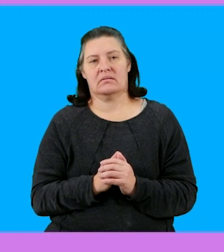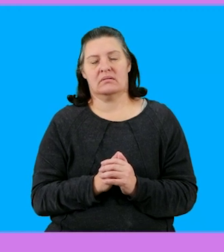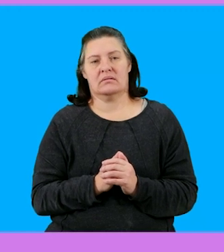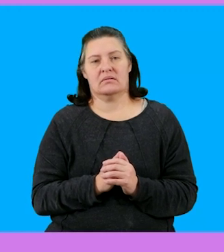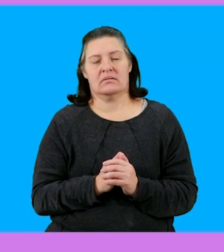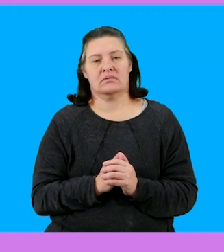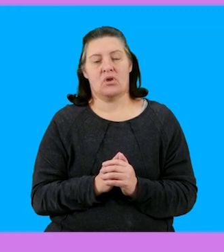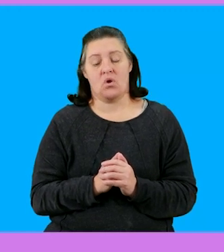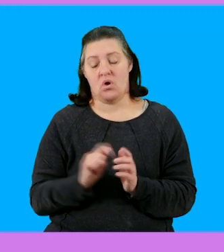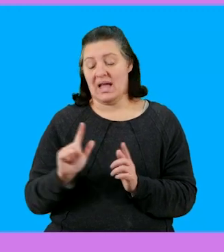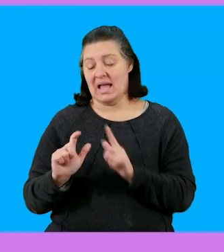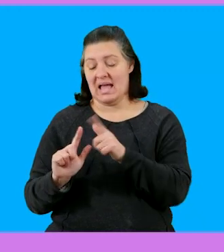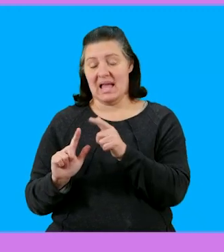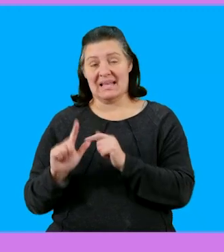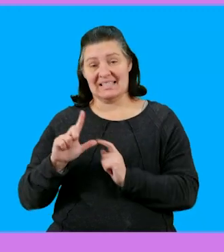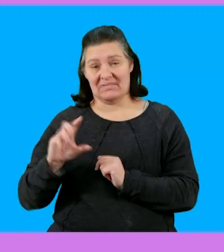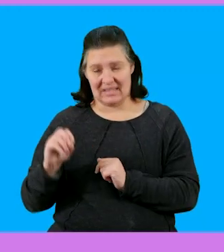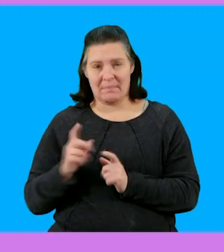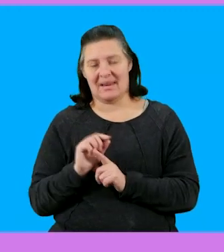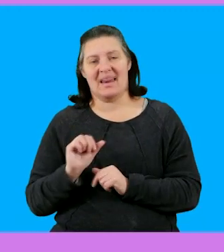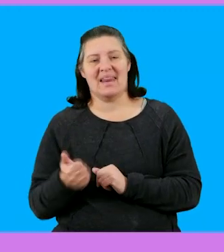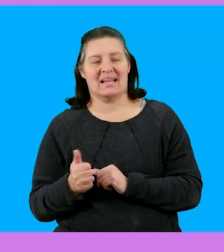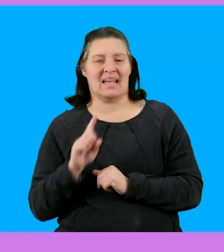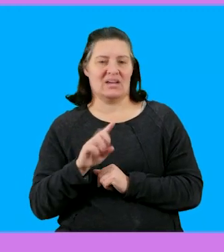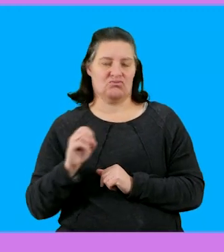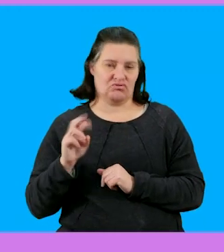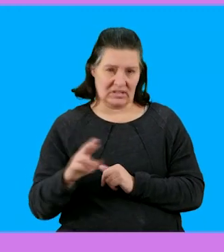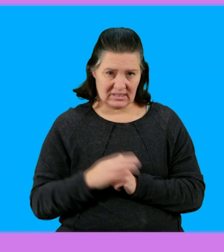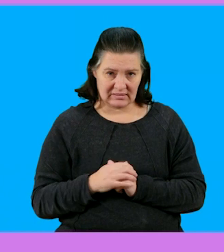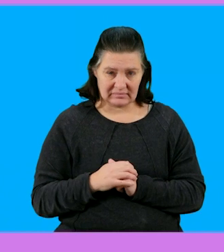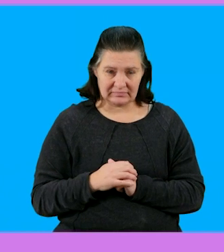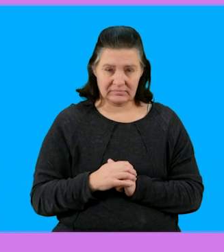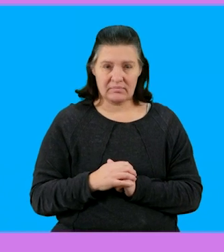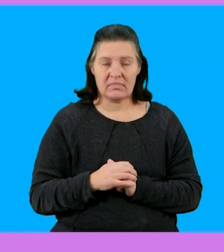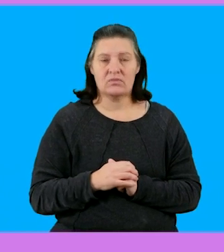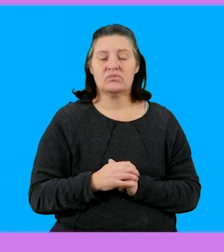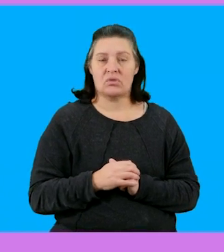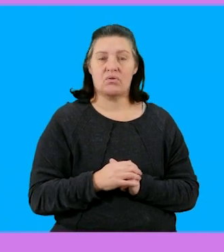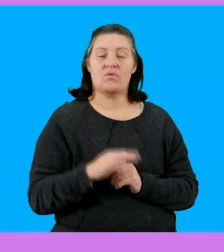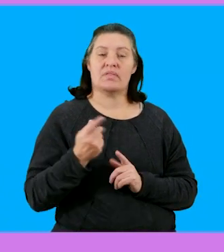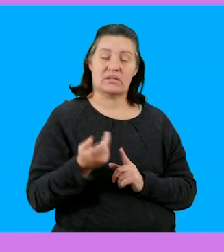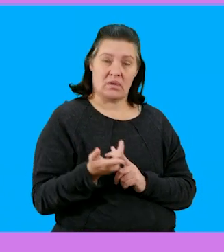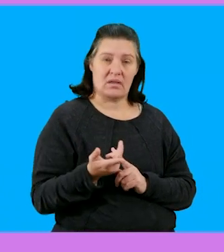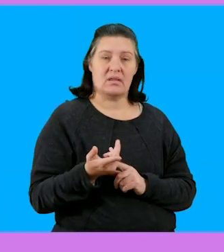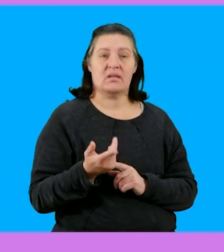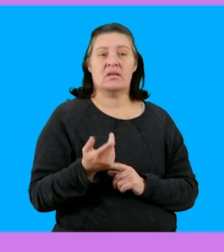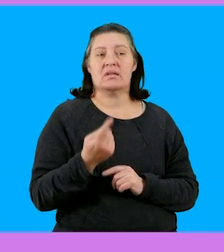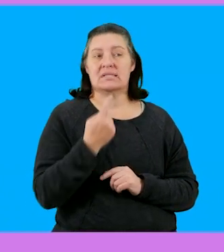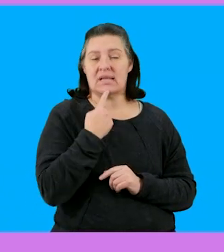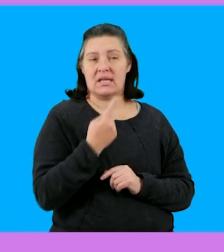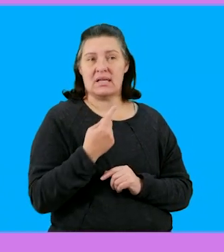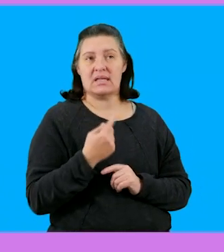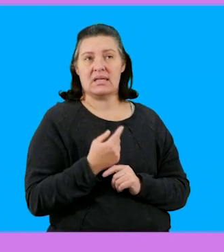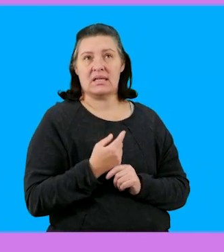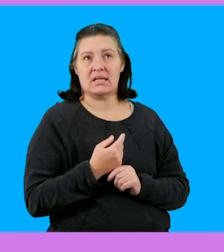Rand becomes the next, the 7th 100 Rand. Okay, so let's quickly answer this. So therefore, I'll indicate